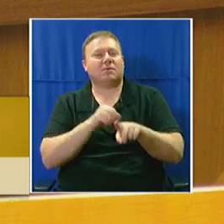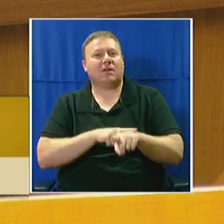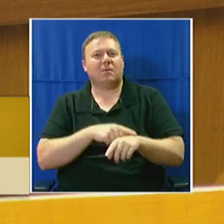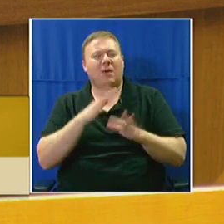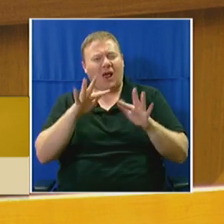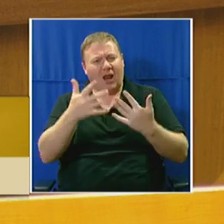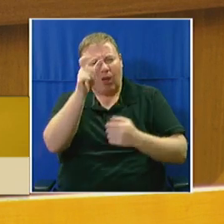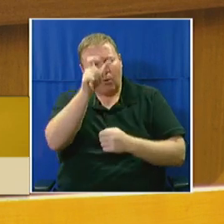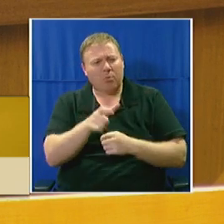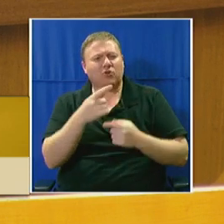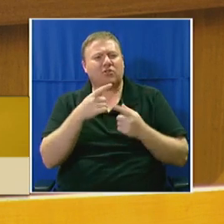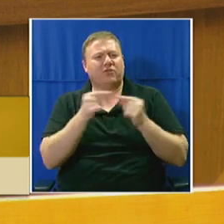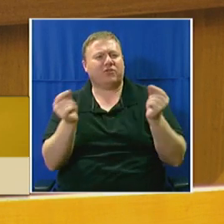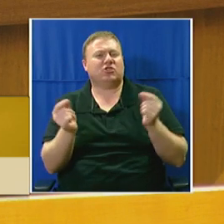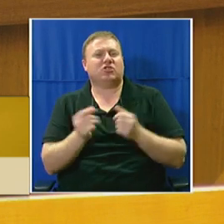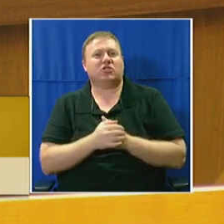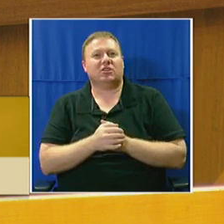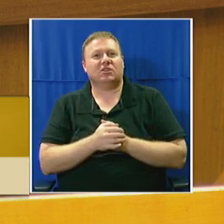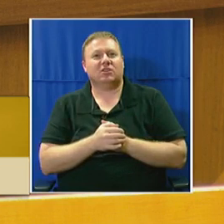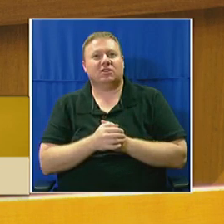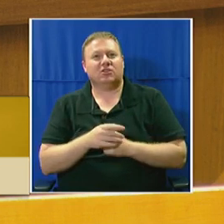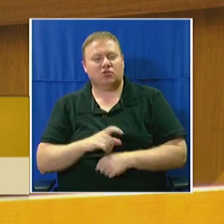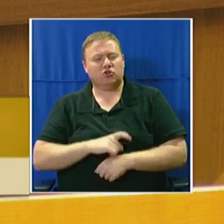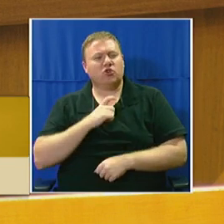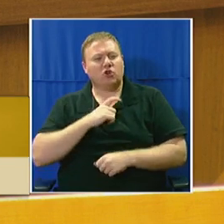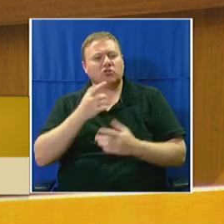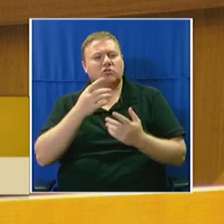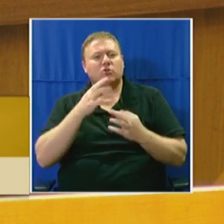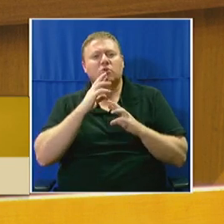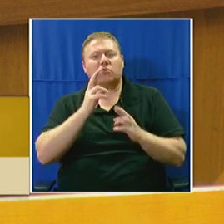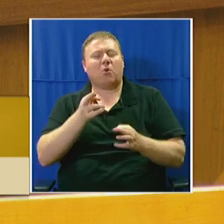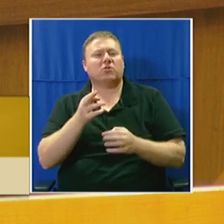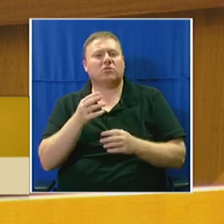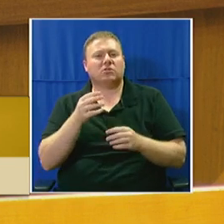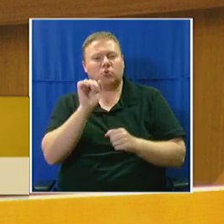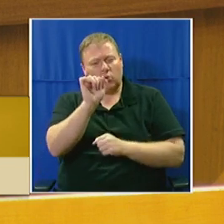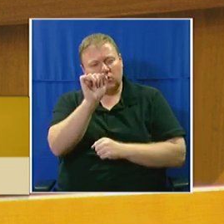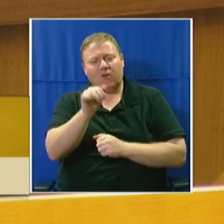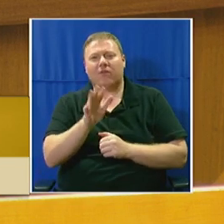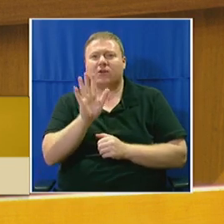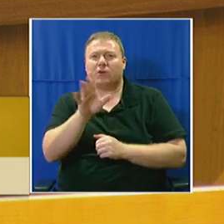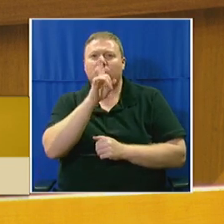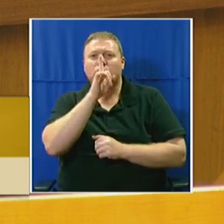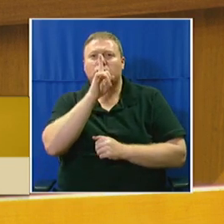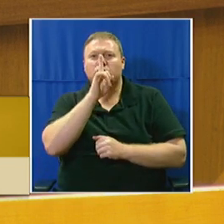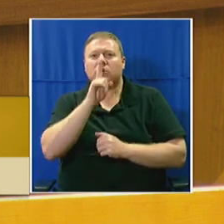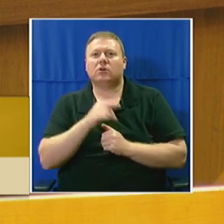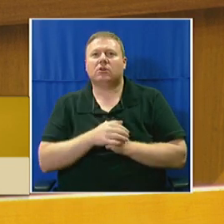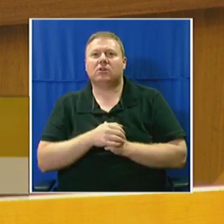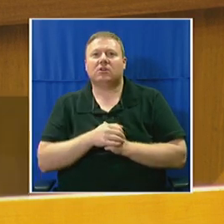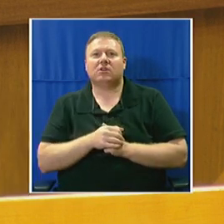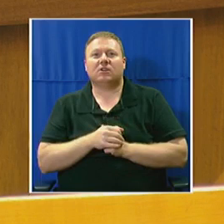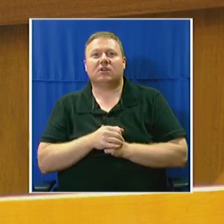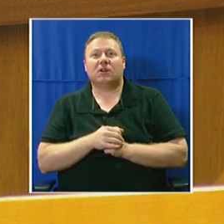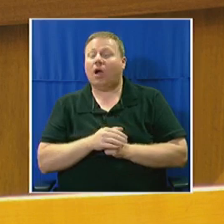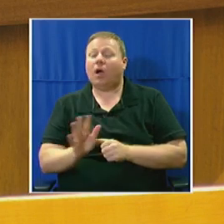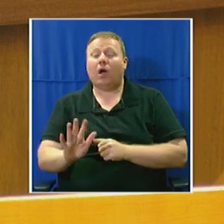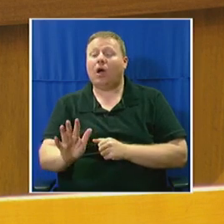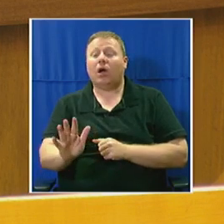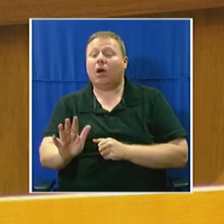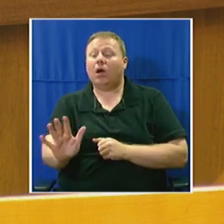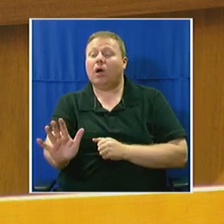finish anyway you will have your chance to respond on the podium please don't make uhuh uhuh